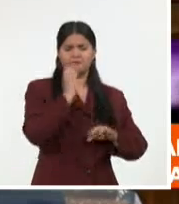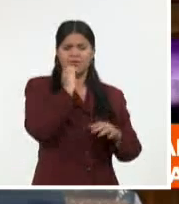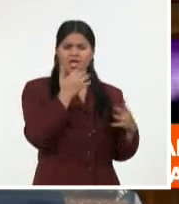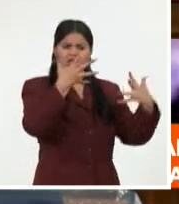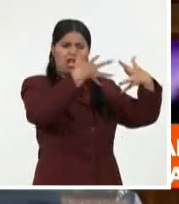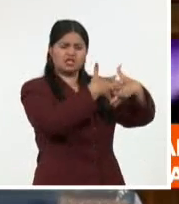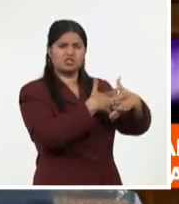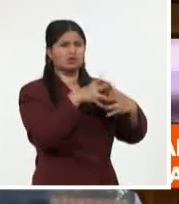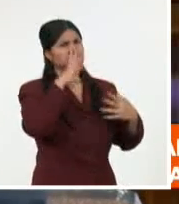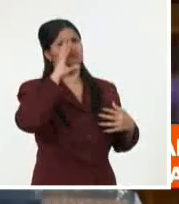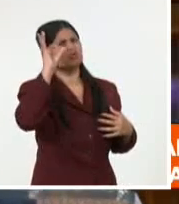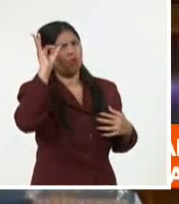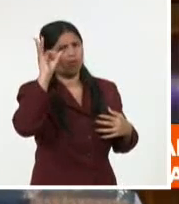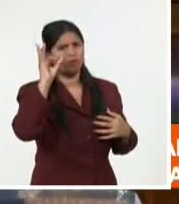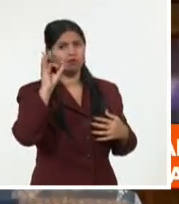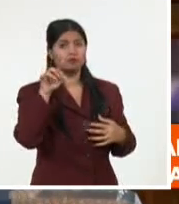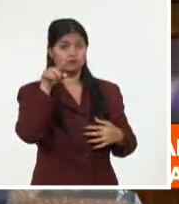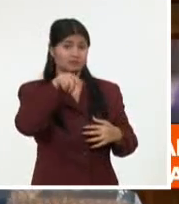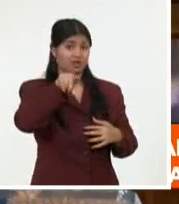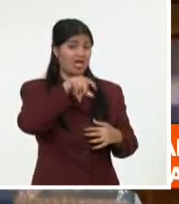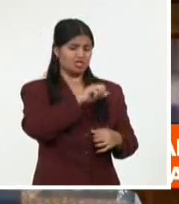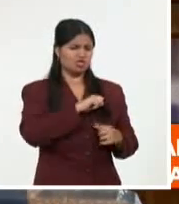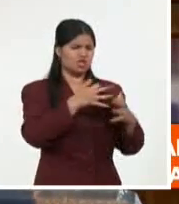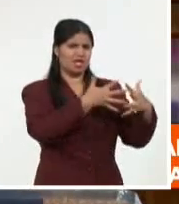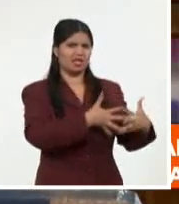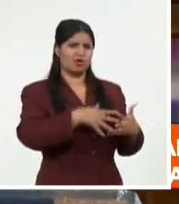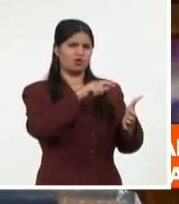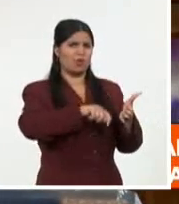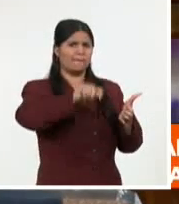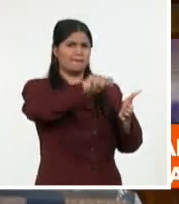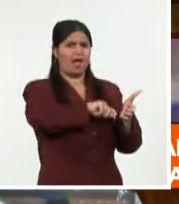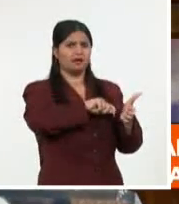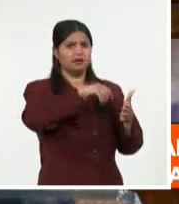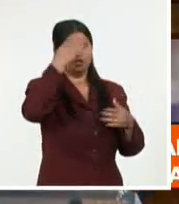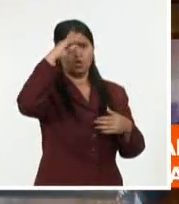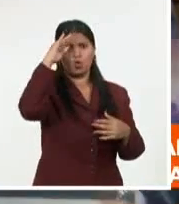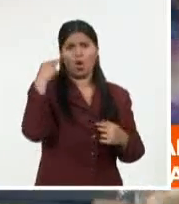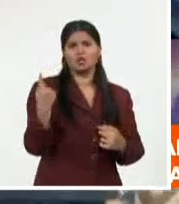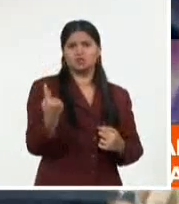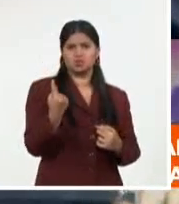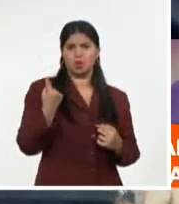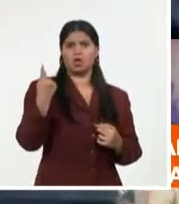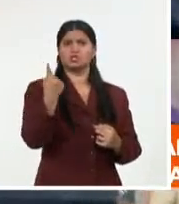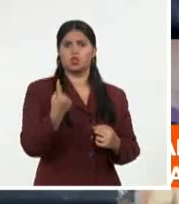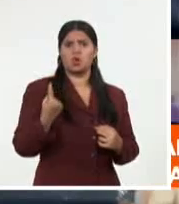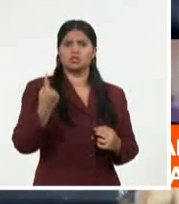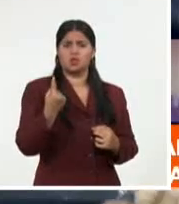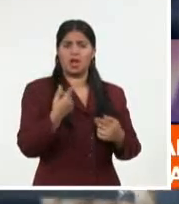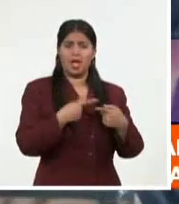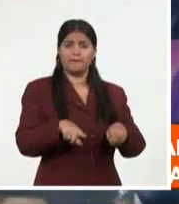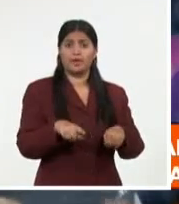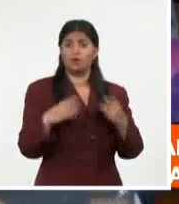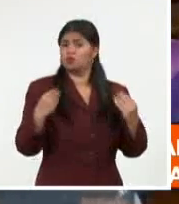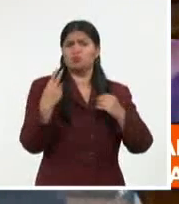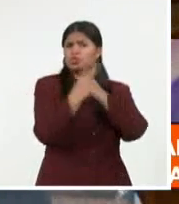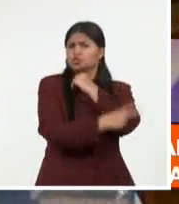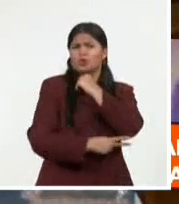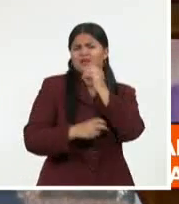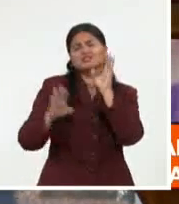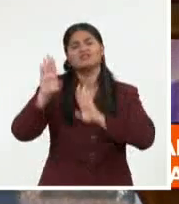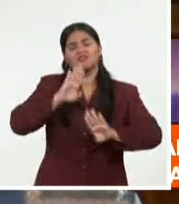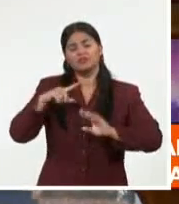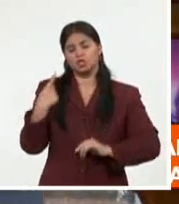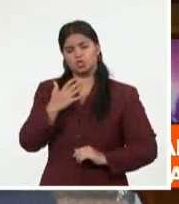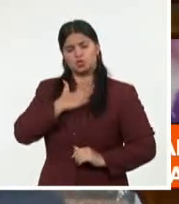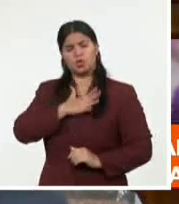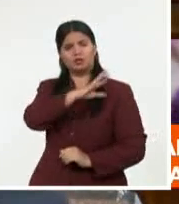Estado fallido, incapaz de remontar las múltiples crisis generadas en el escenario antes descrito. And this virtual